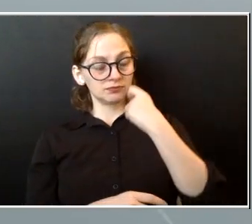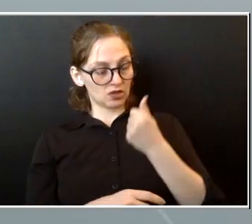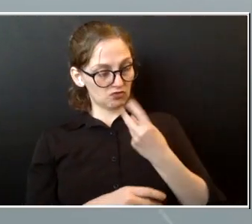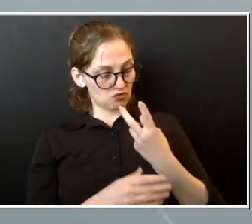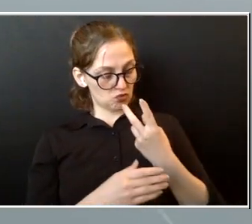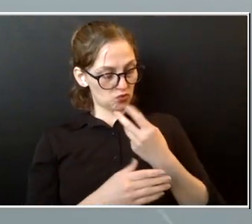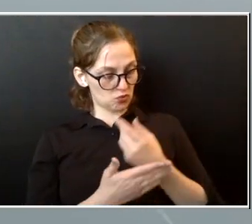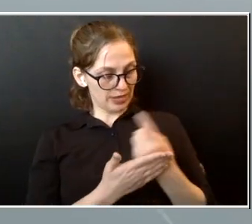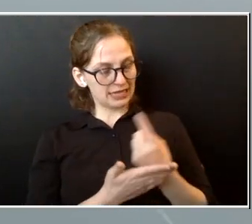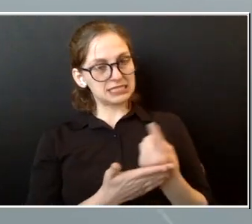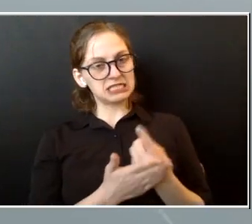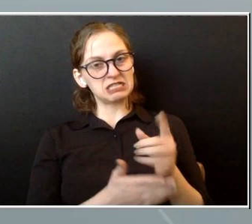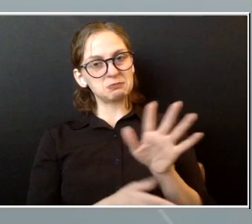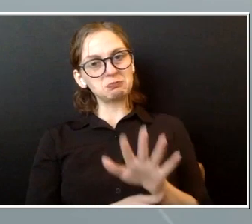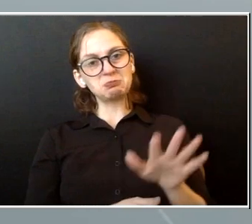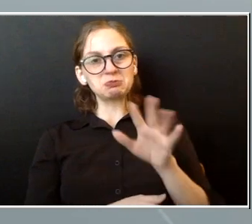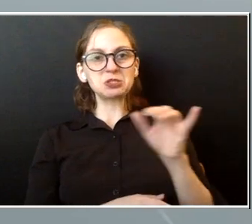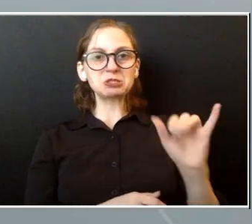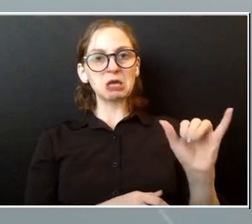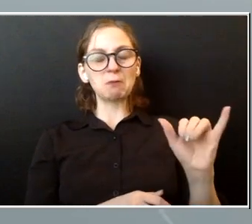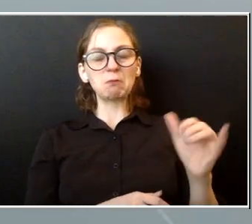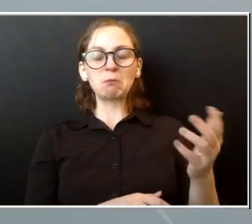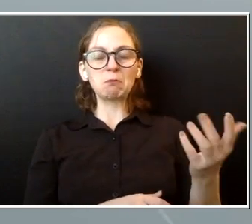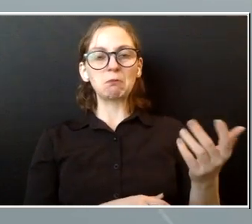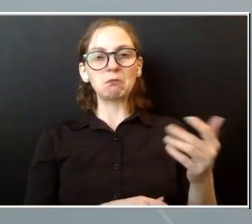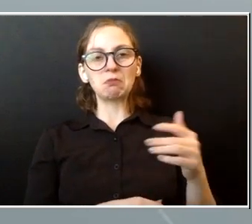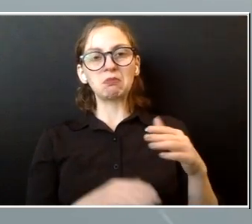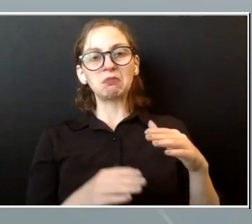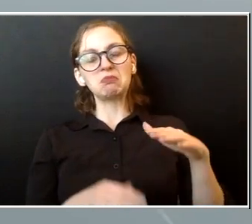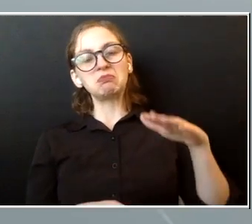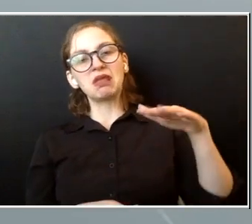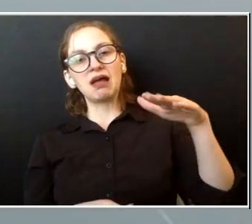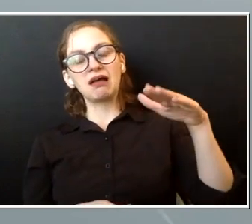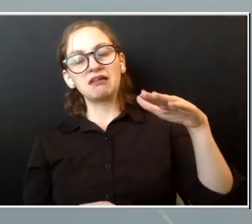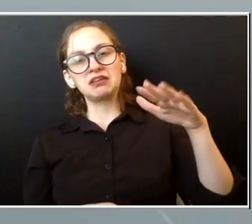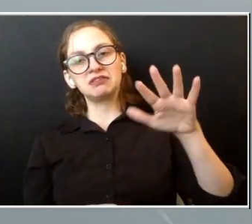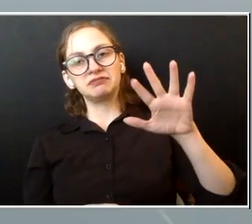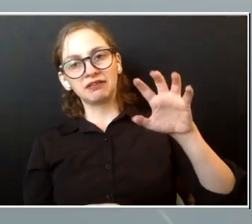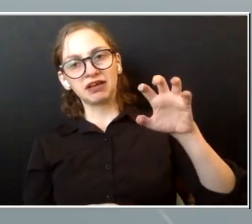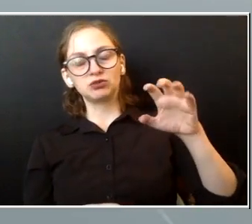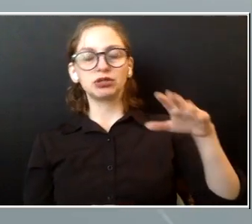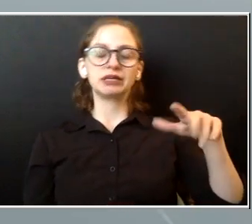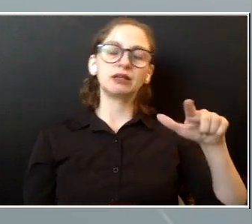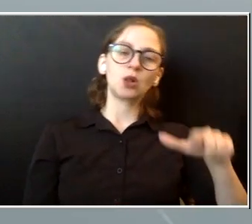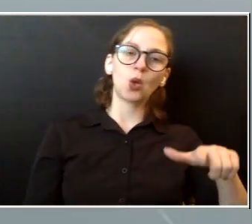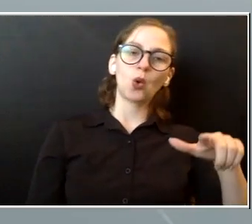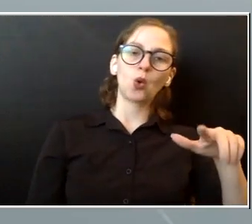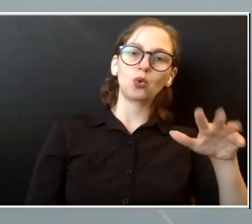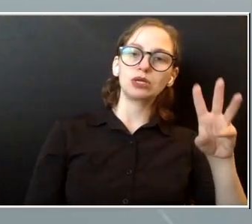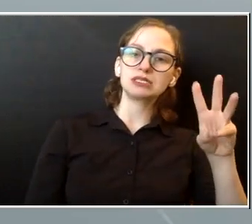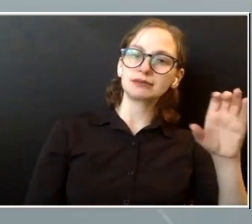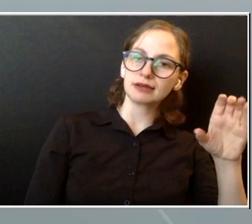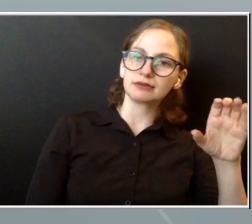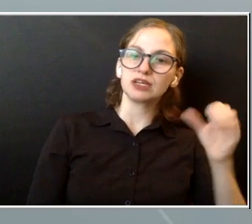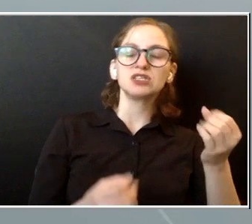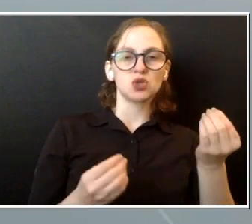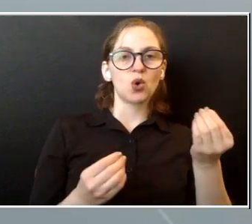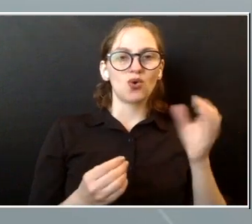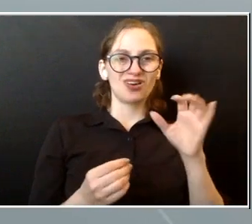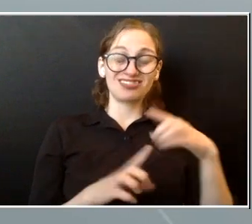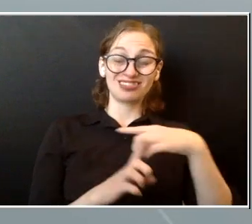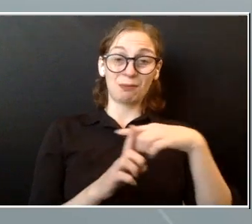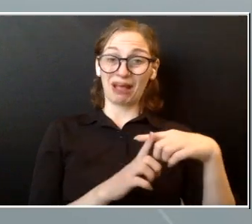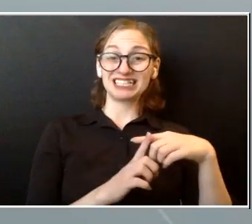the high 500s to low 600s. So overall, the positive tests are going up, and that includes the